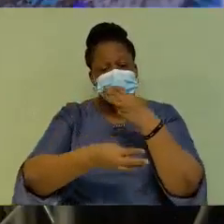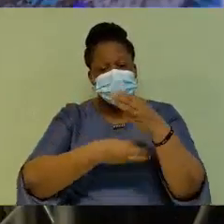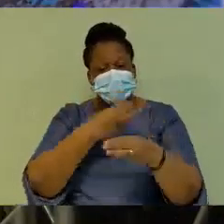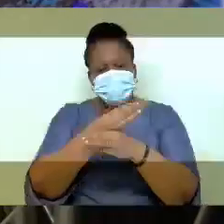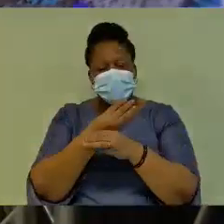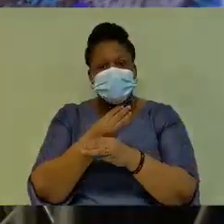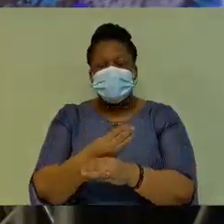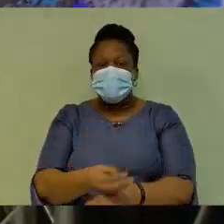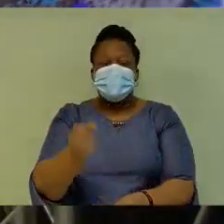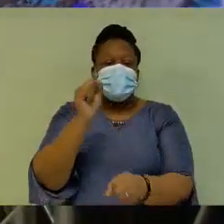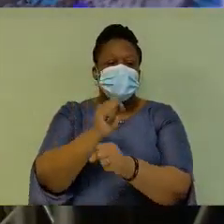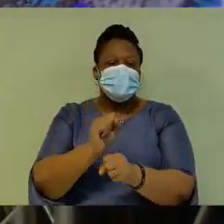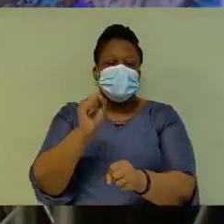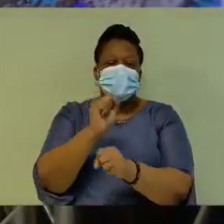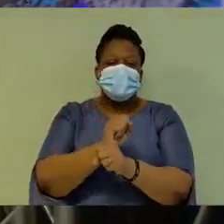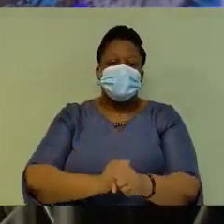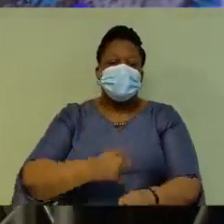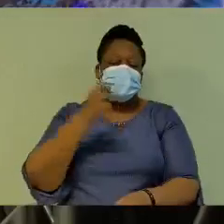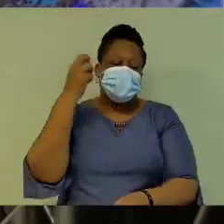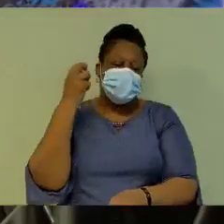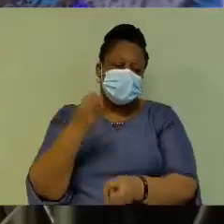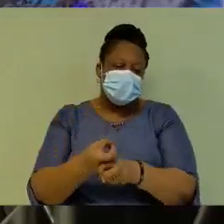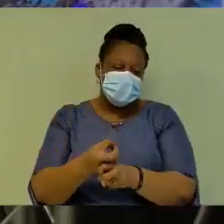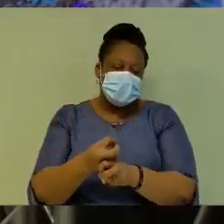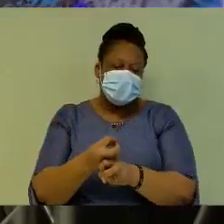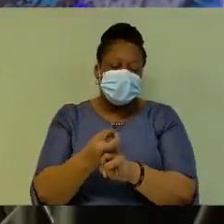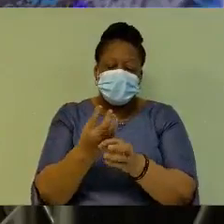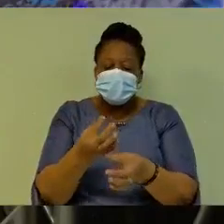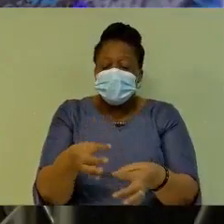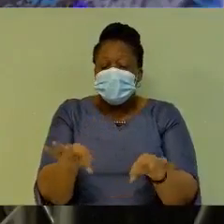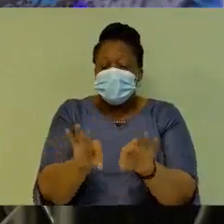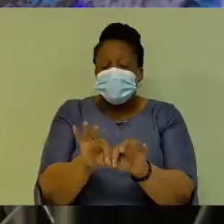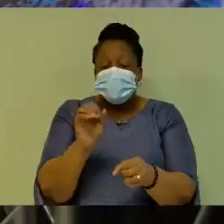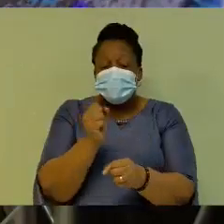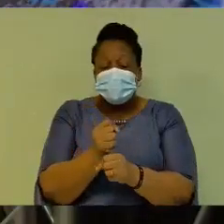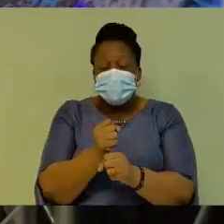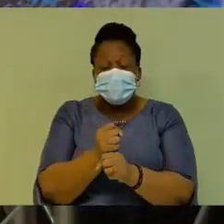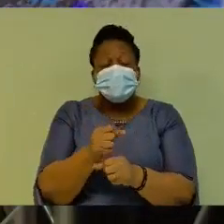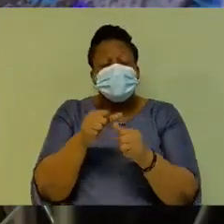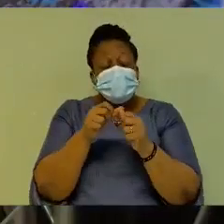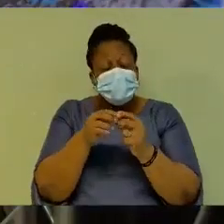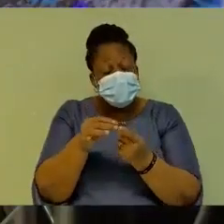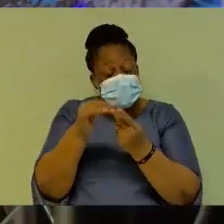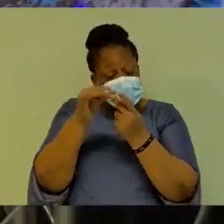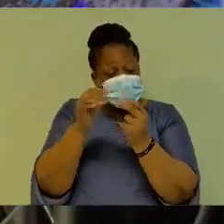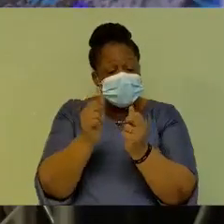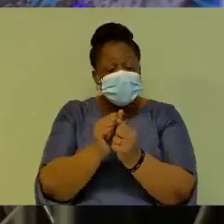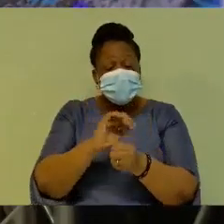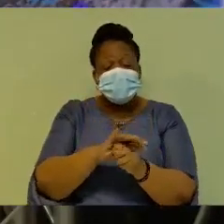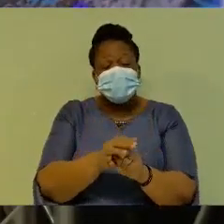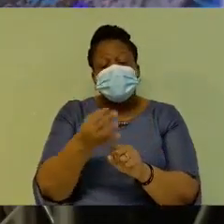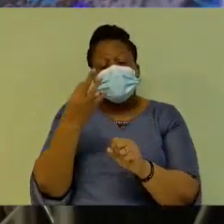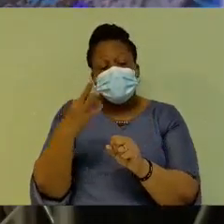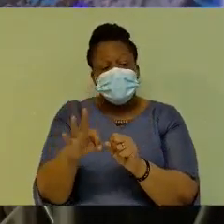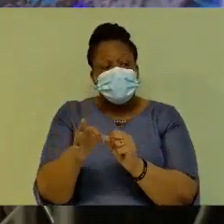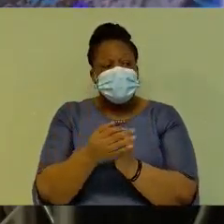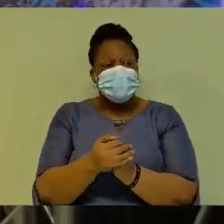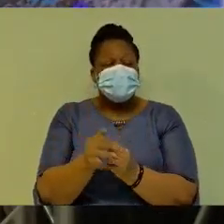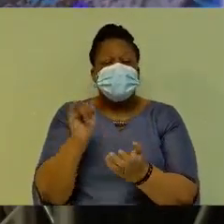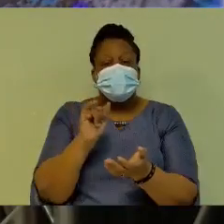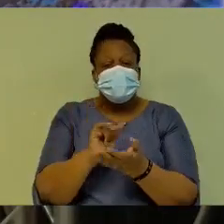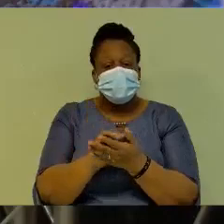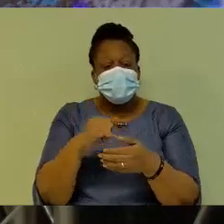front line, especially with the COVID-19 pandemic. This highlights their